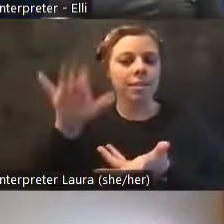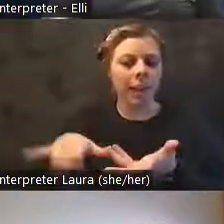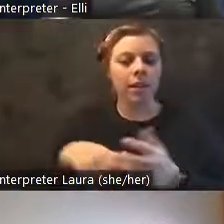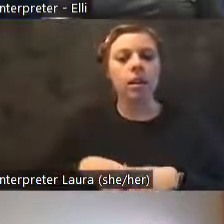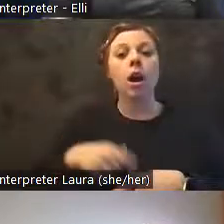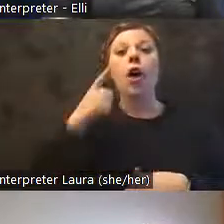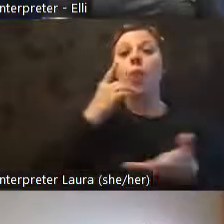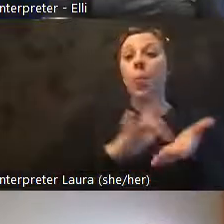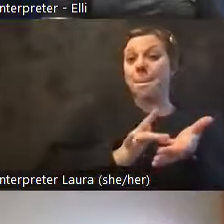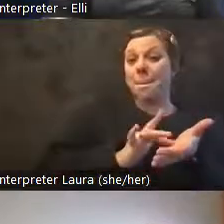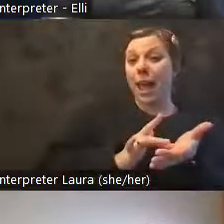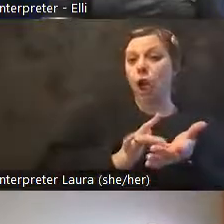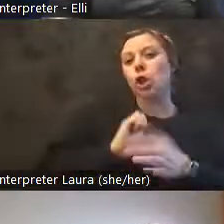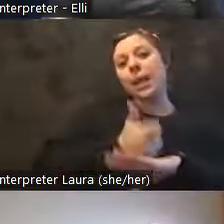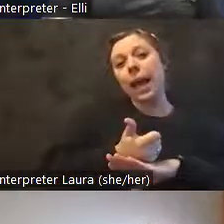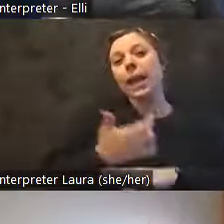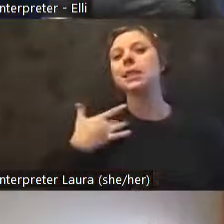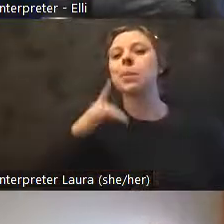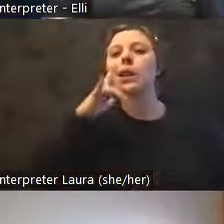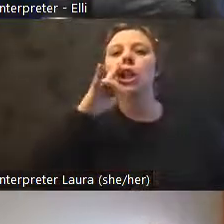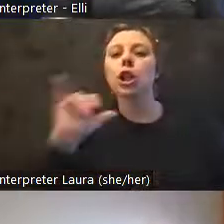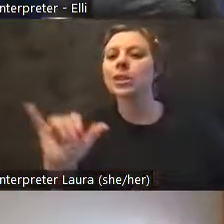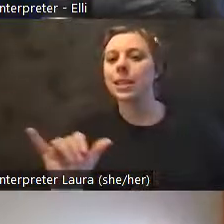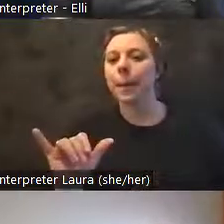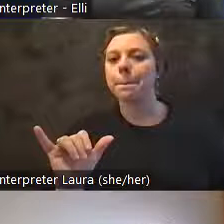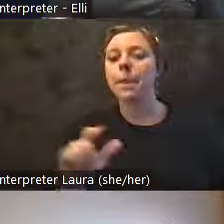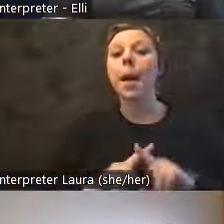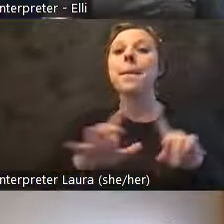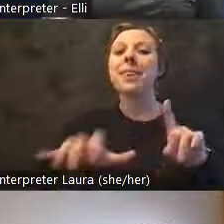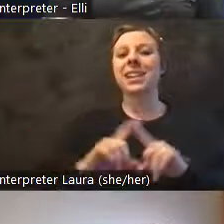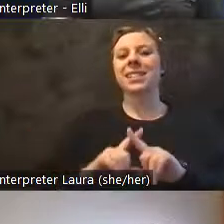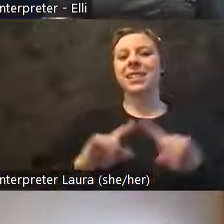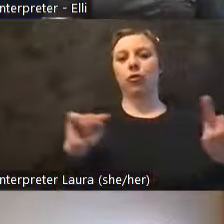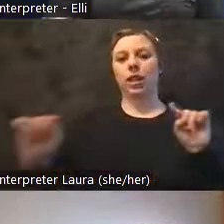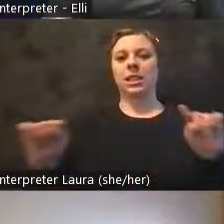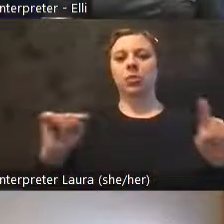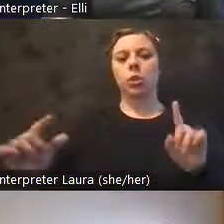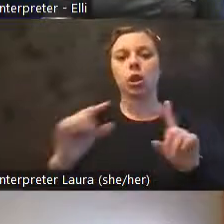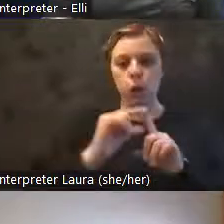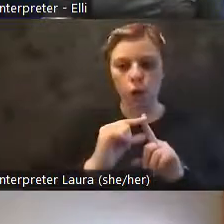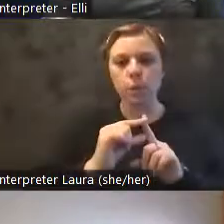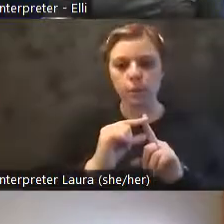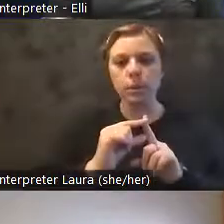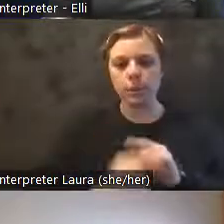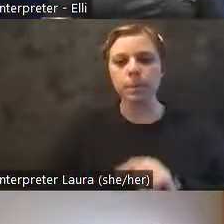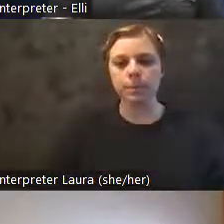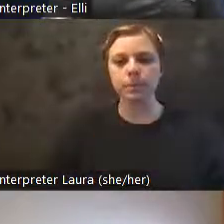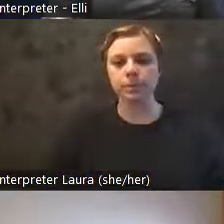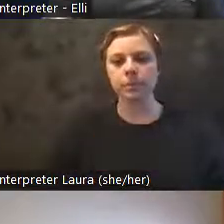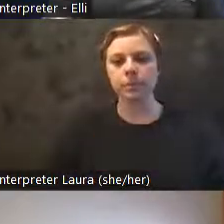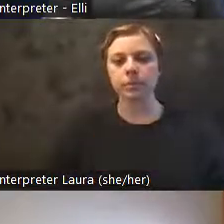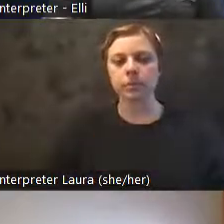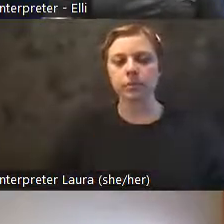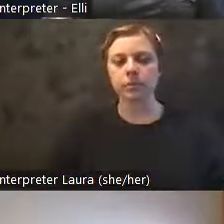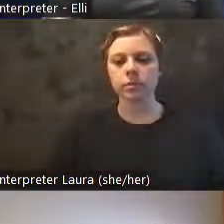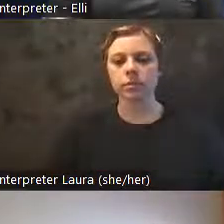just if you hear those two terms, those are kind of the differences between the two in the background.